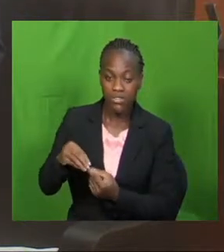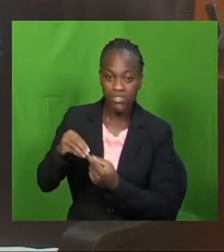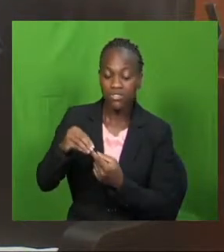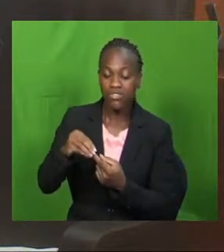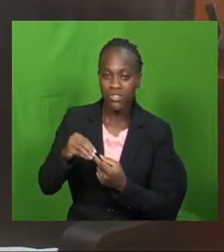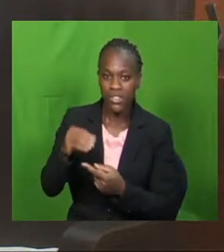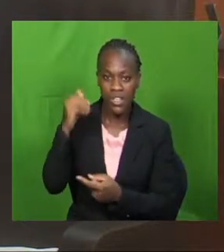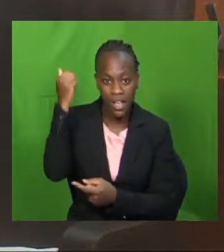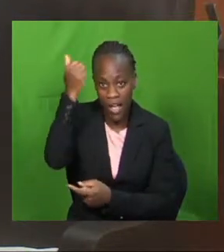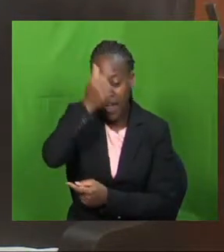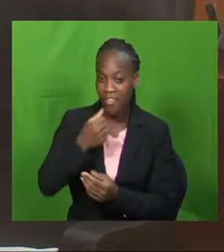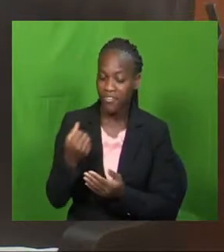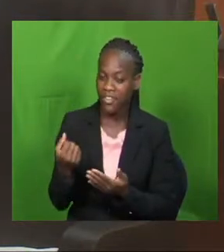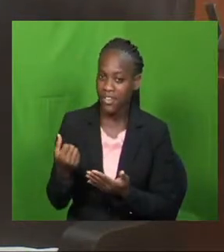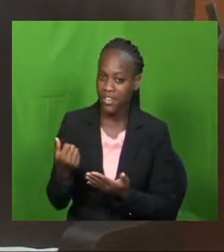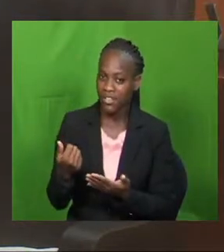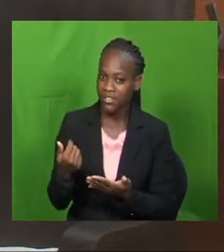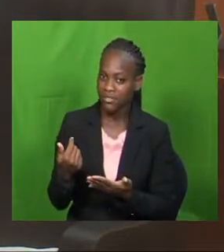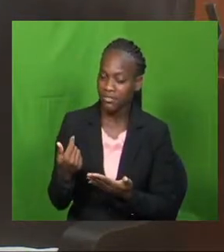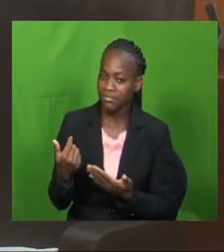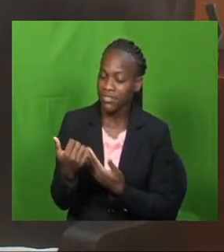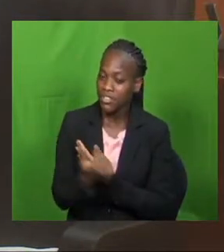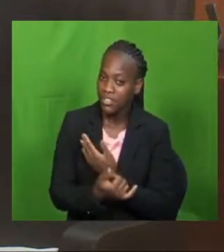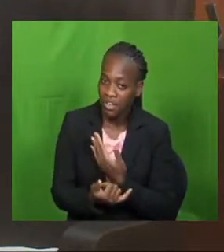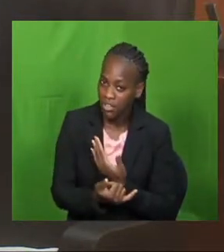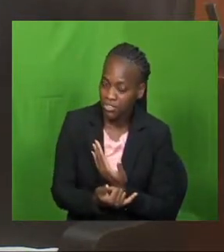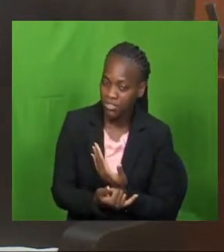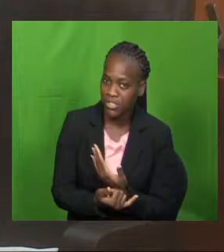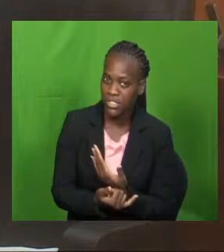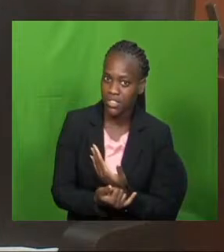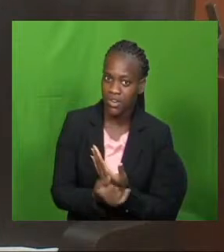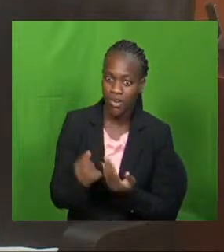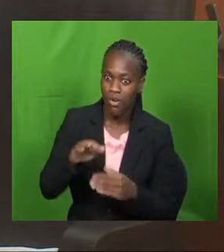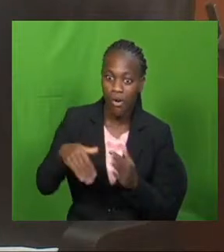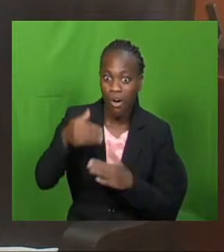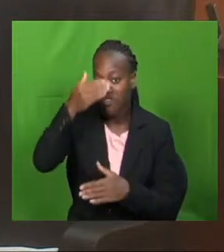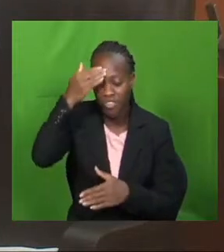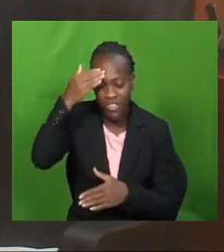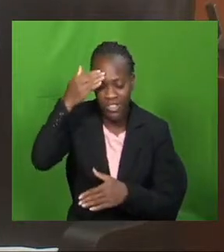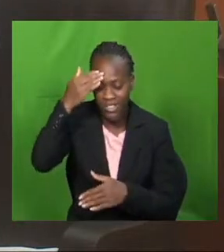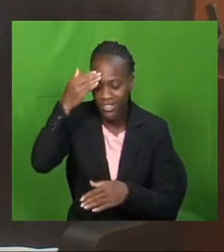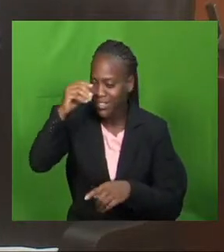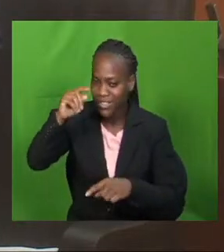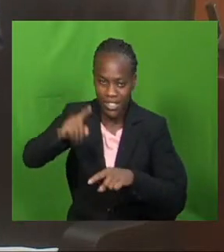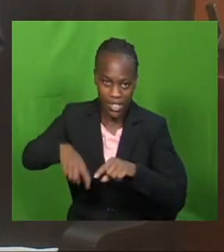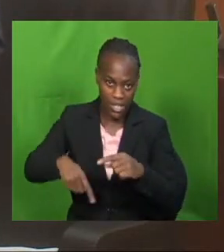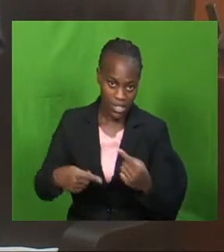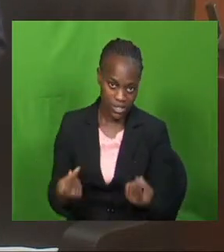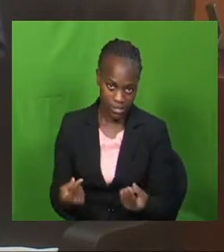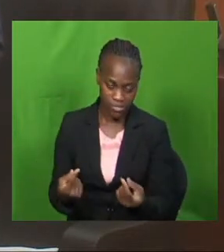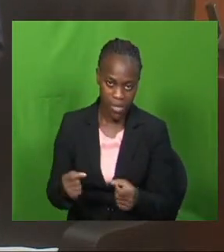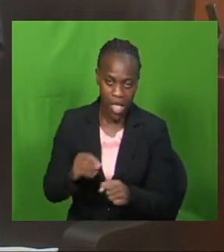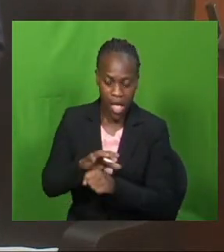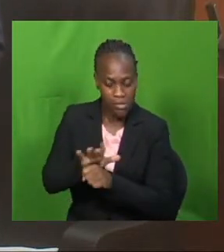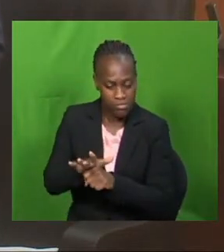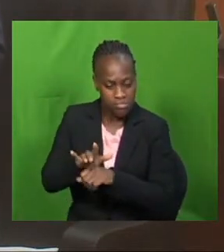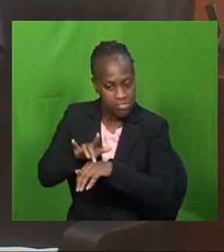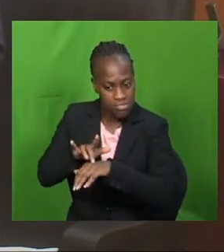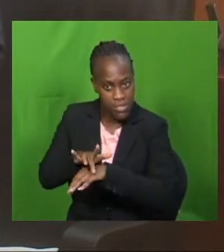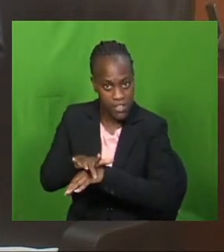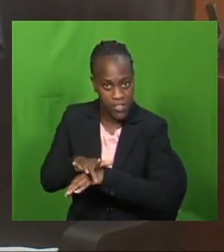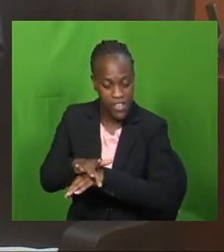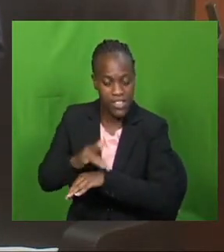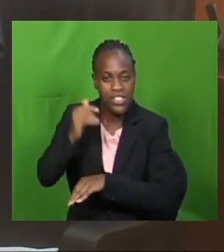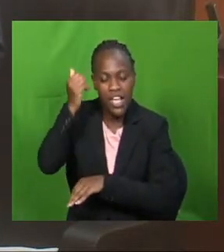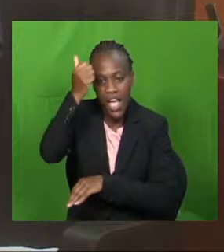of African countries, cannot be lost on anyone. As a direct consequence of the COVID-19,